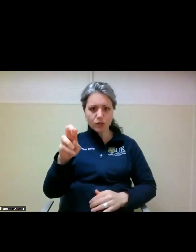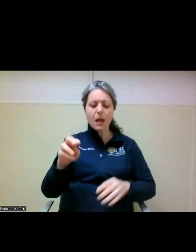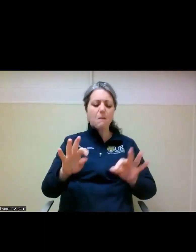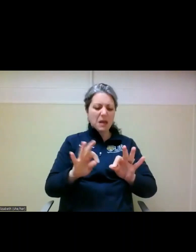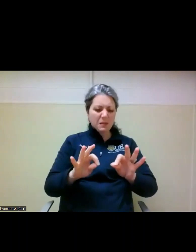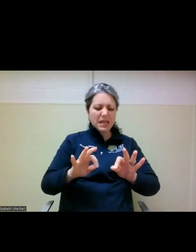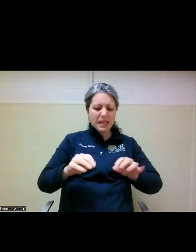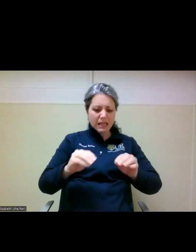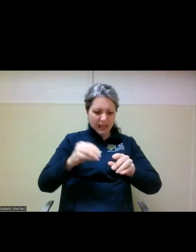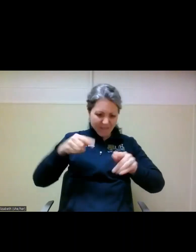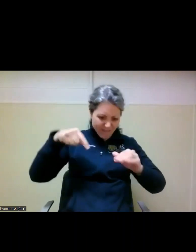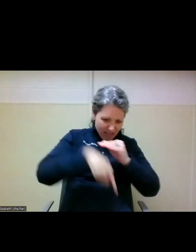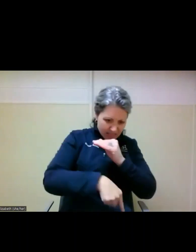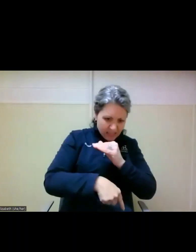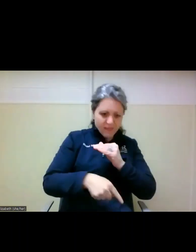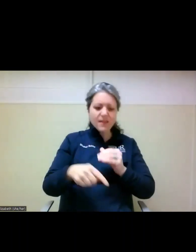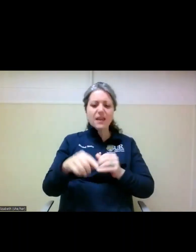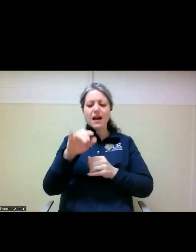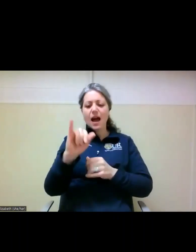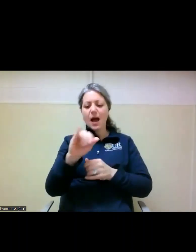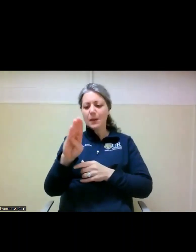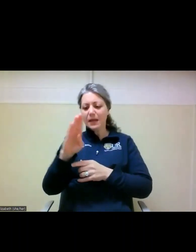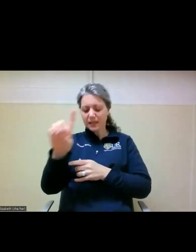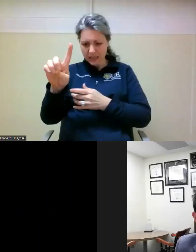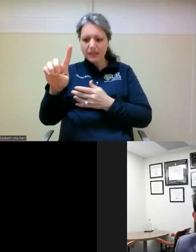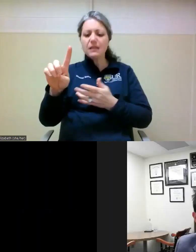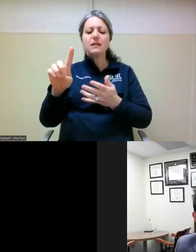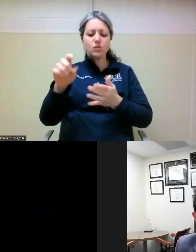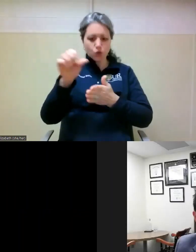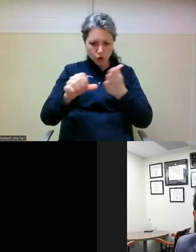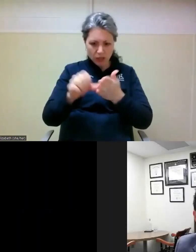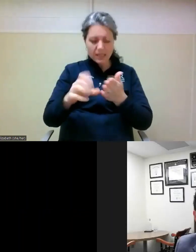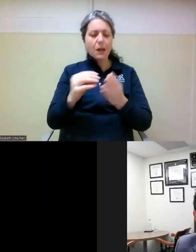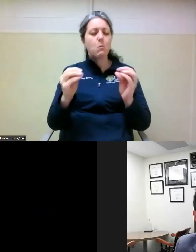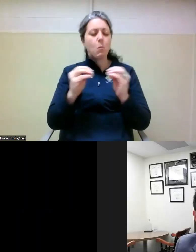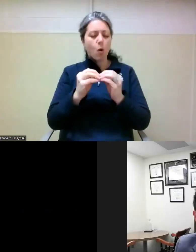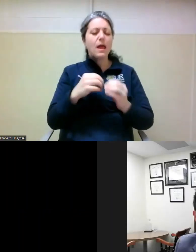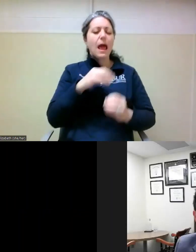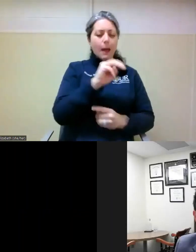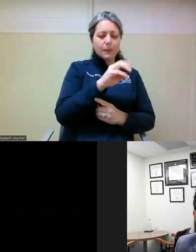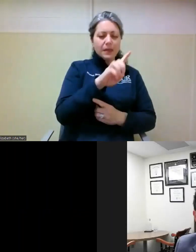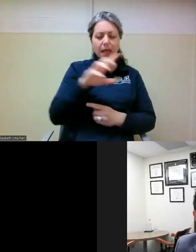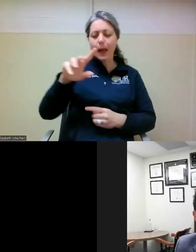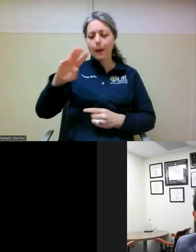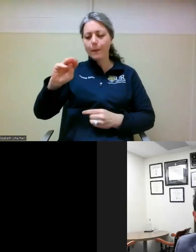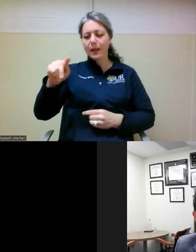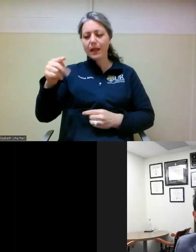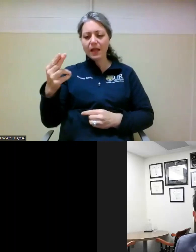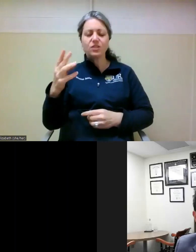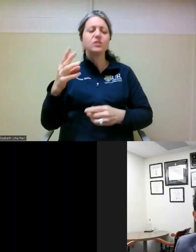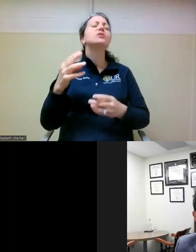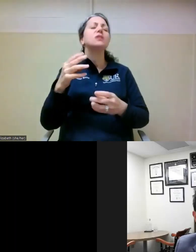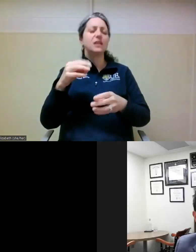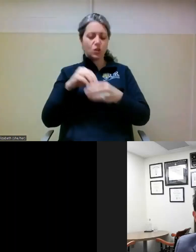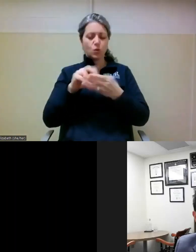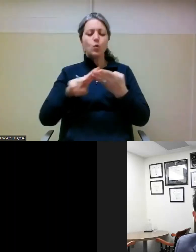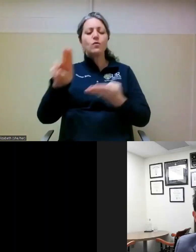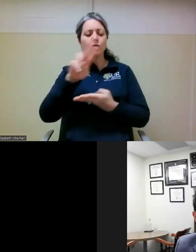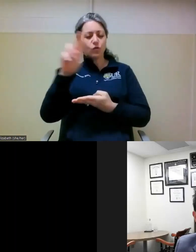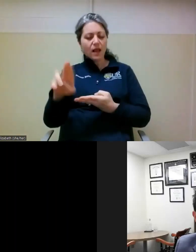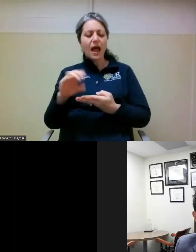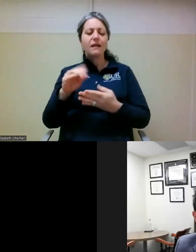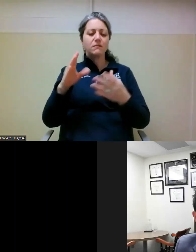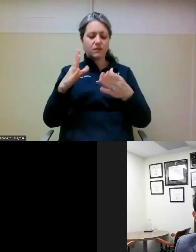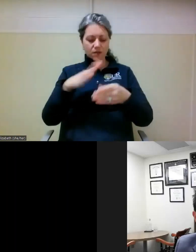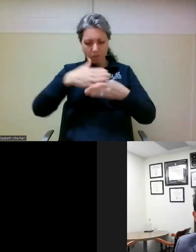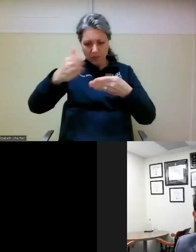bowel diseases, and more. He received his MD and Master's in Public Health from the University of Rochester and completed a fellowship in colon